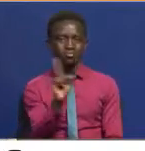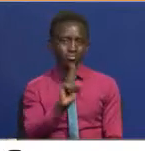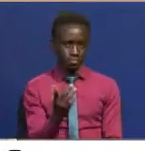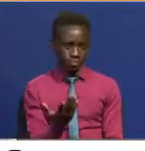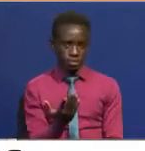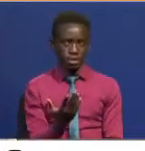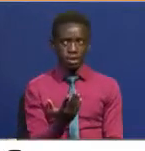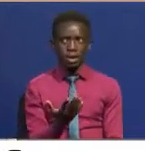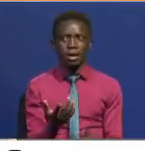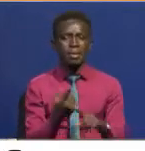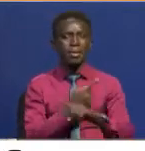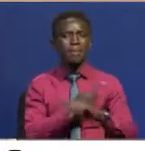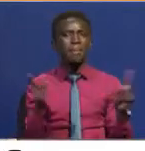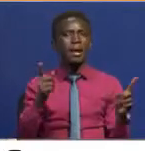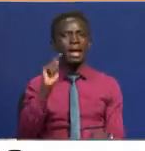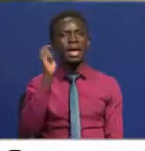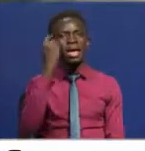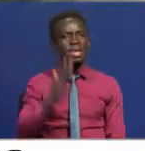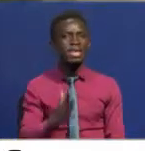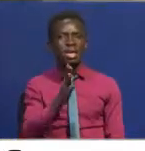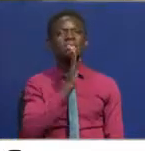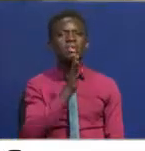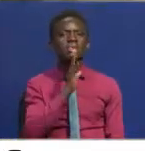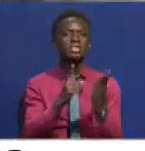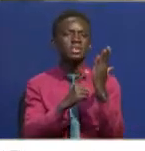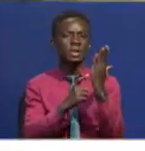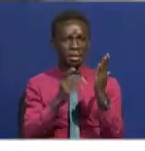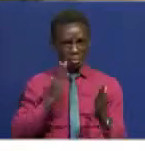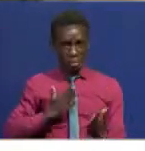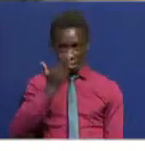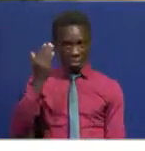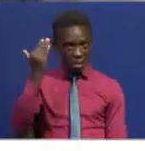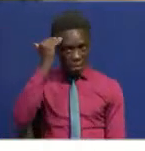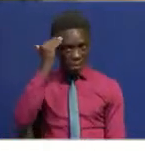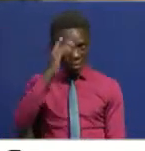thing is, you speak Swahili, no one knows what you're saying.